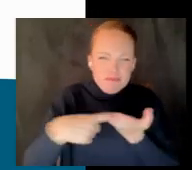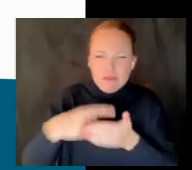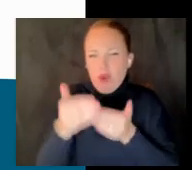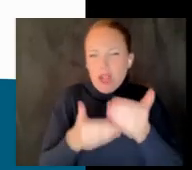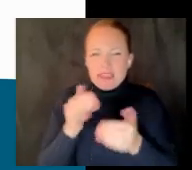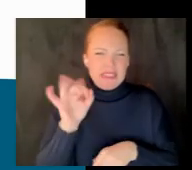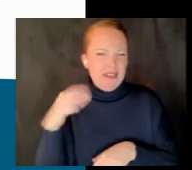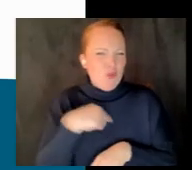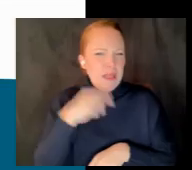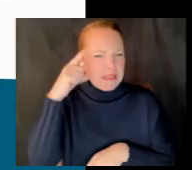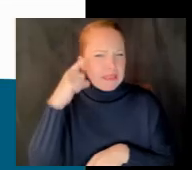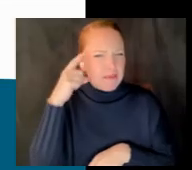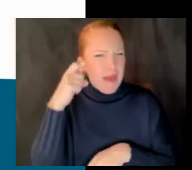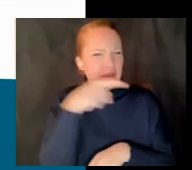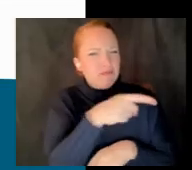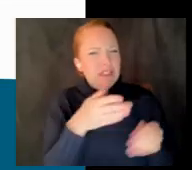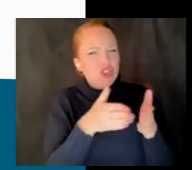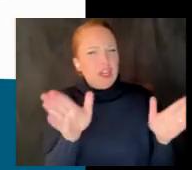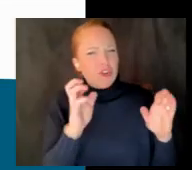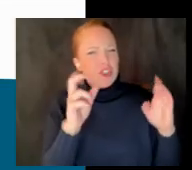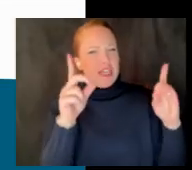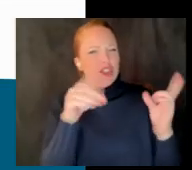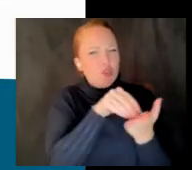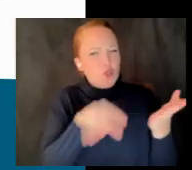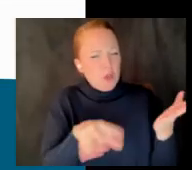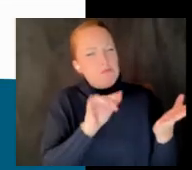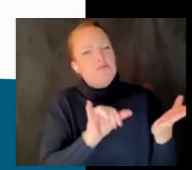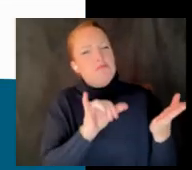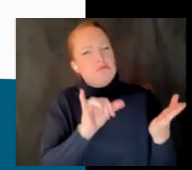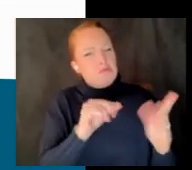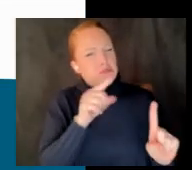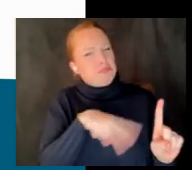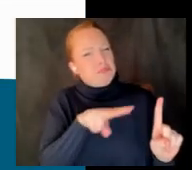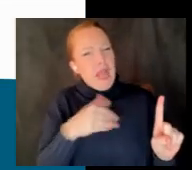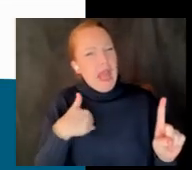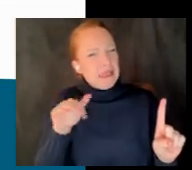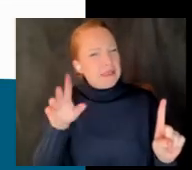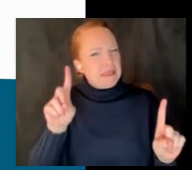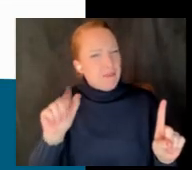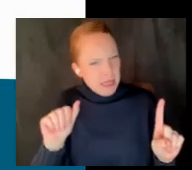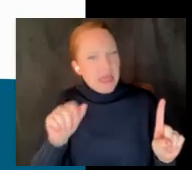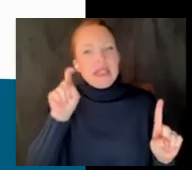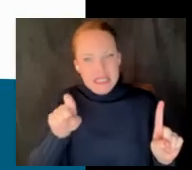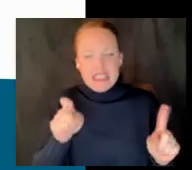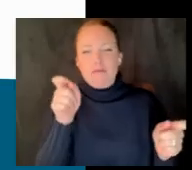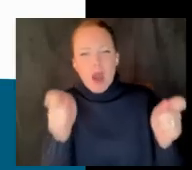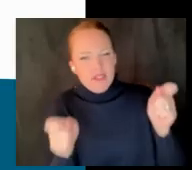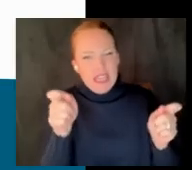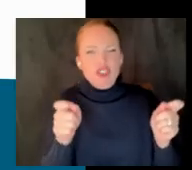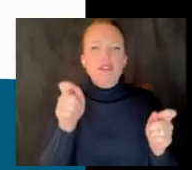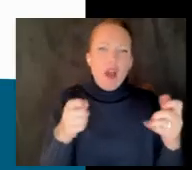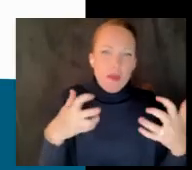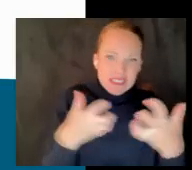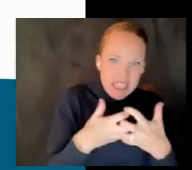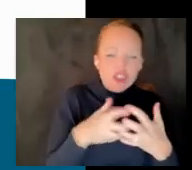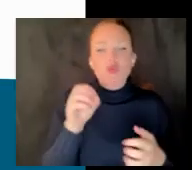that a general education student has a disability and needs accommodations, modifications, and/or services in